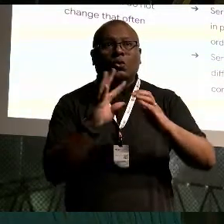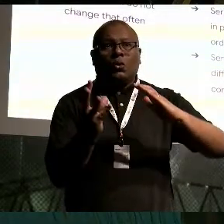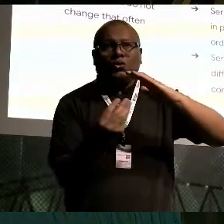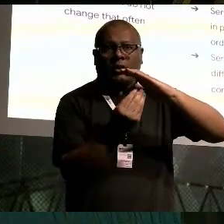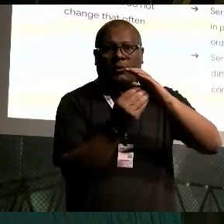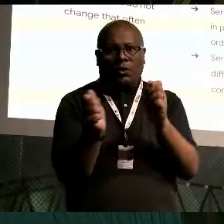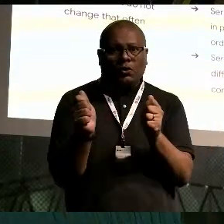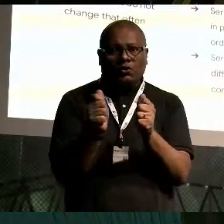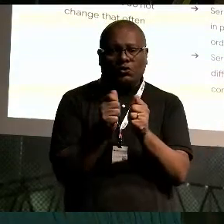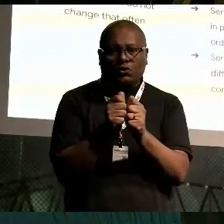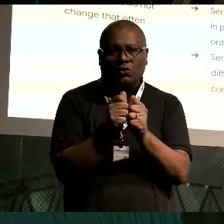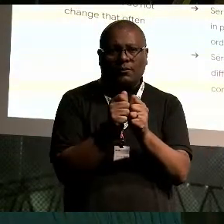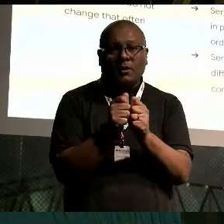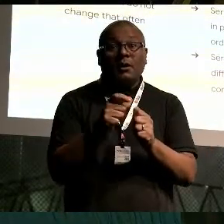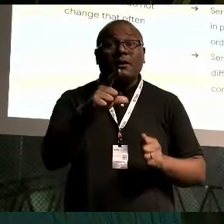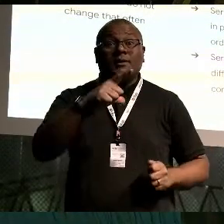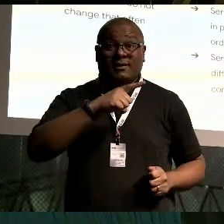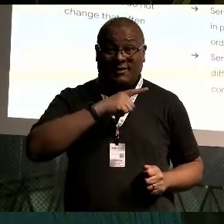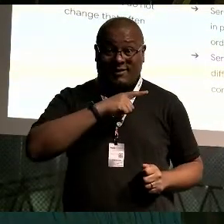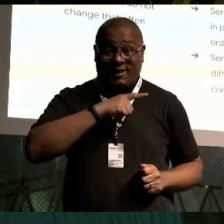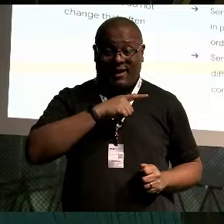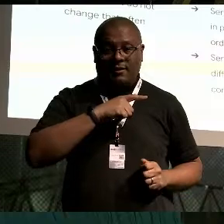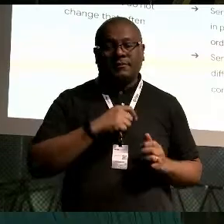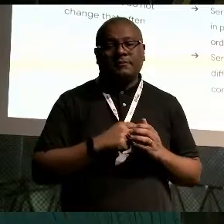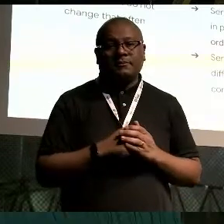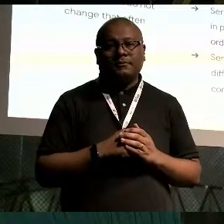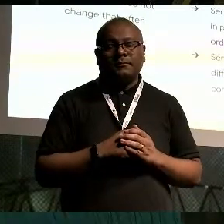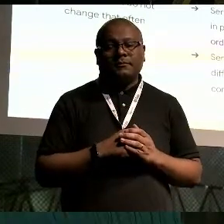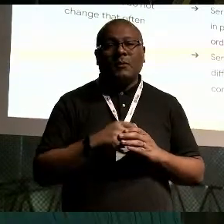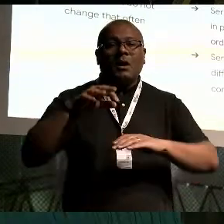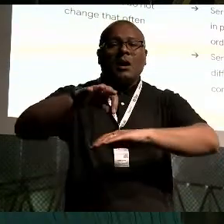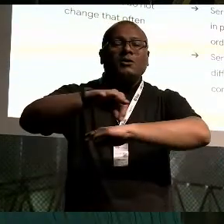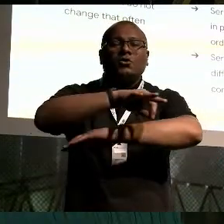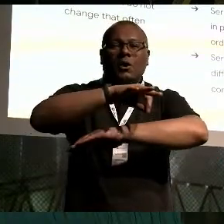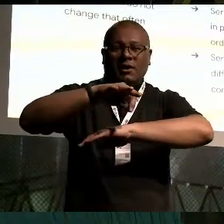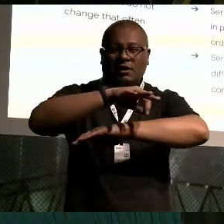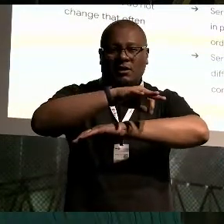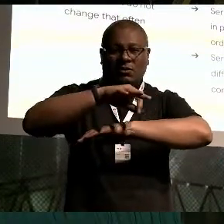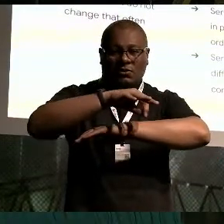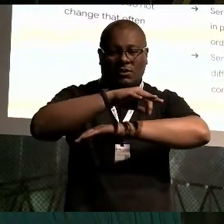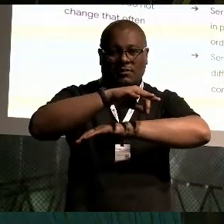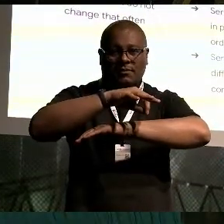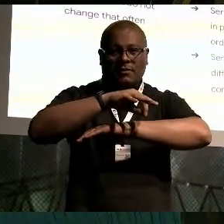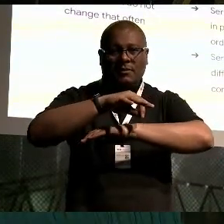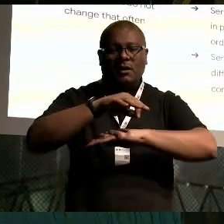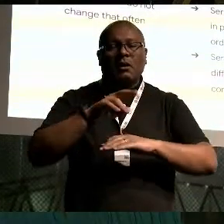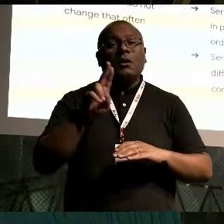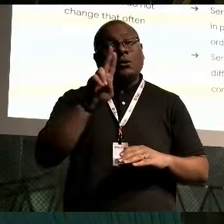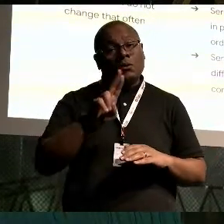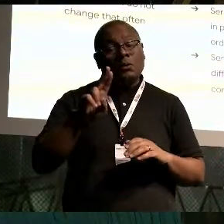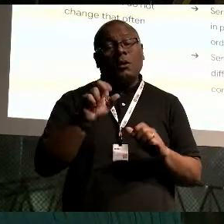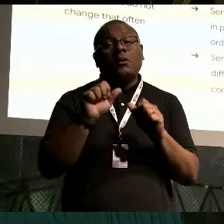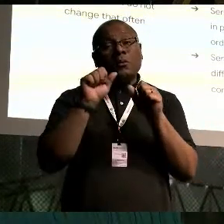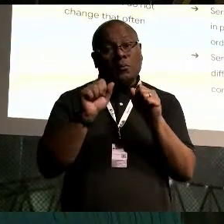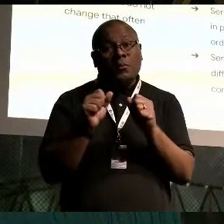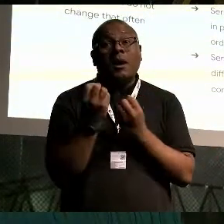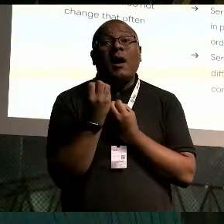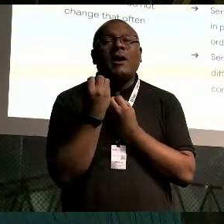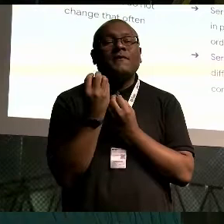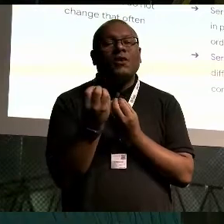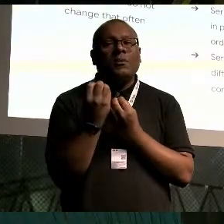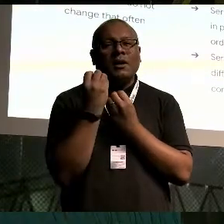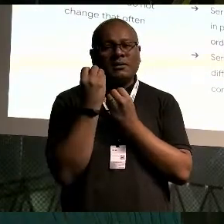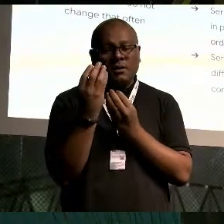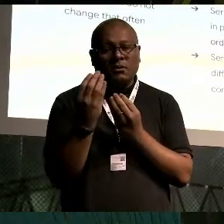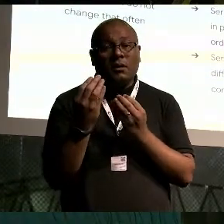And if you can describe your architecture in a flowchart, and you want to kind of maintain that information,